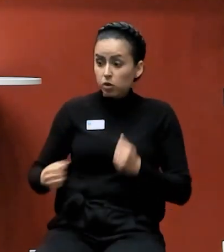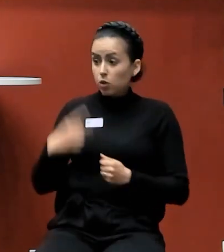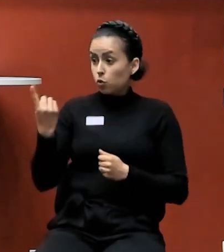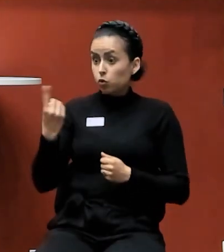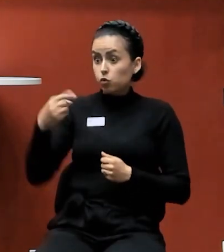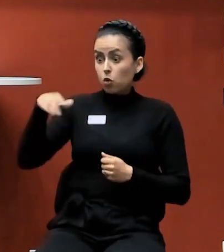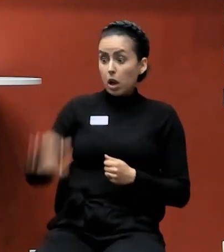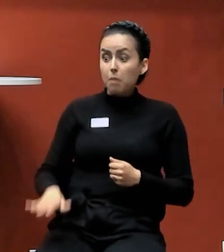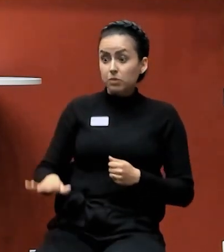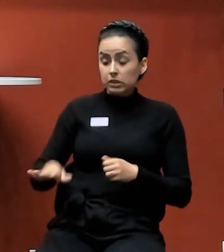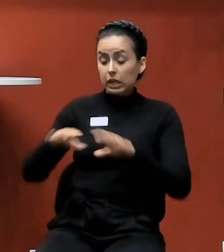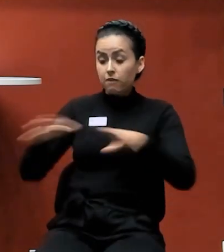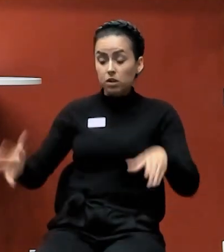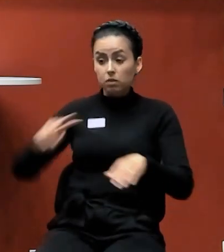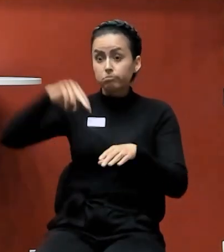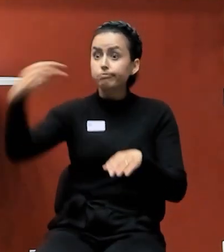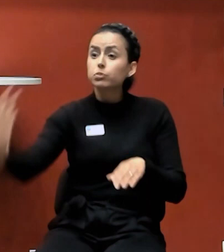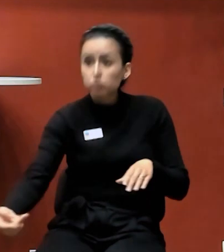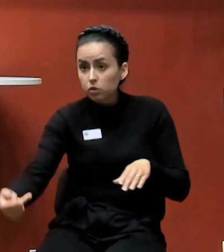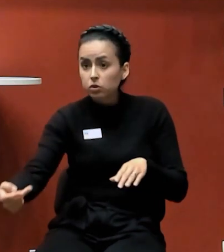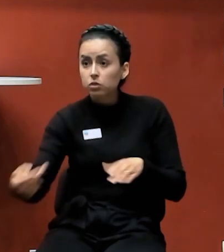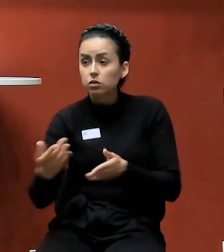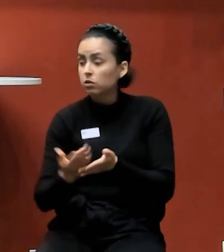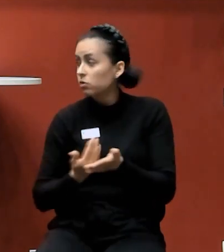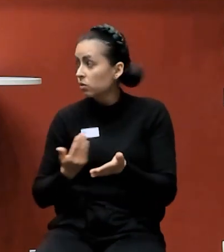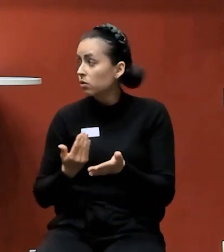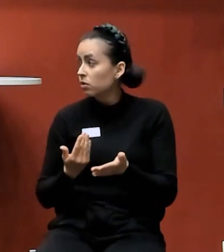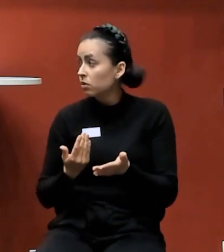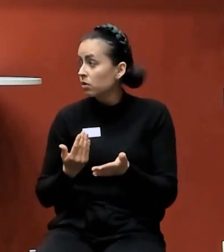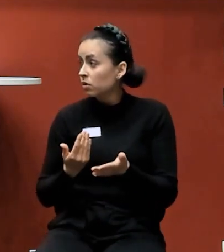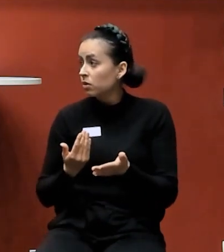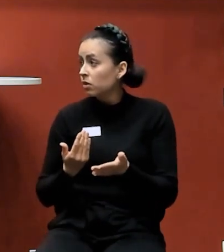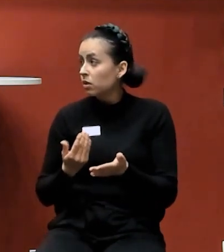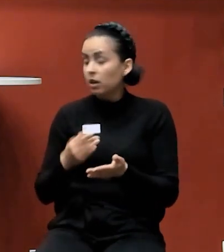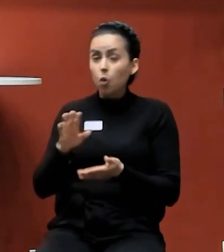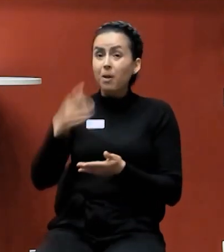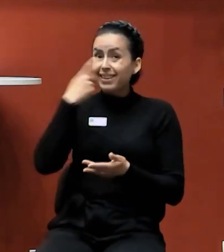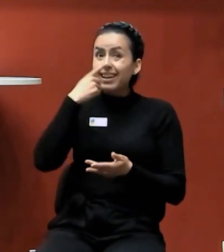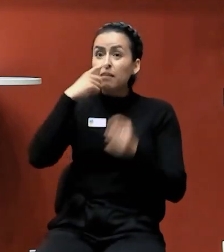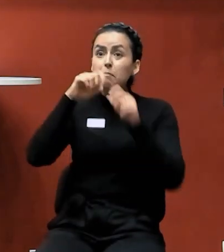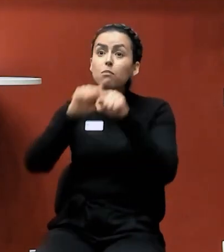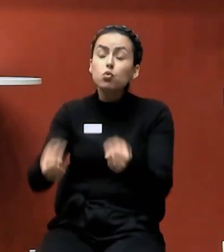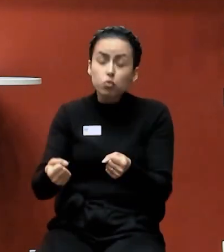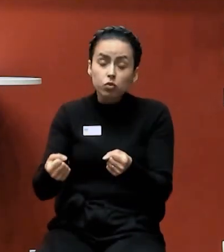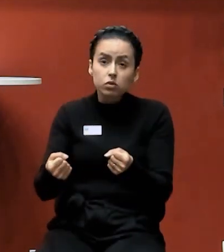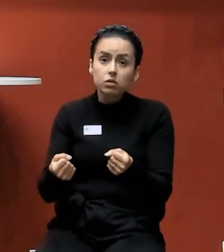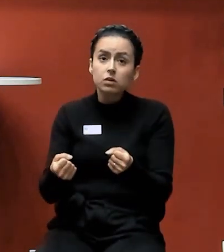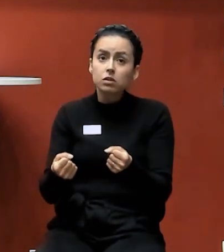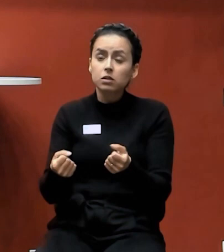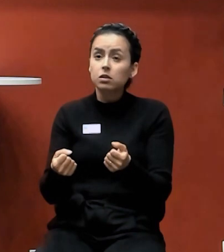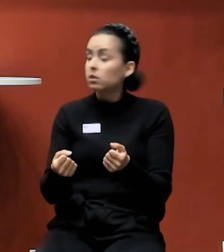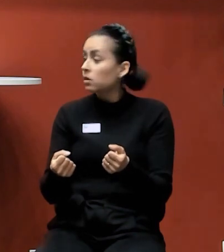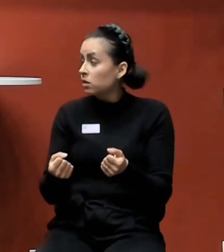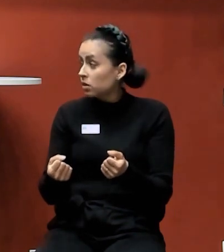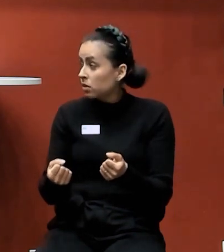off the stage because it wasn't like, and he broke the nose. But the neck,